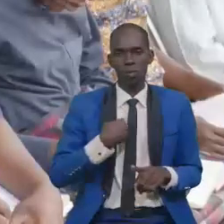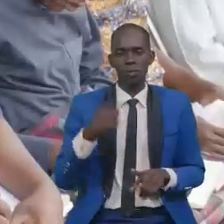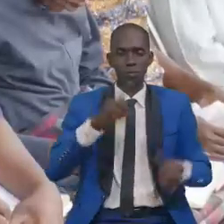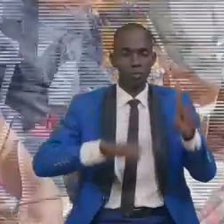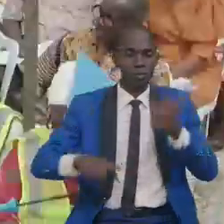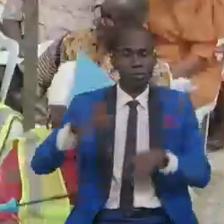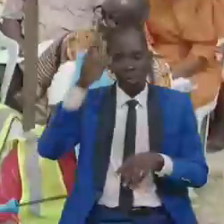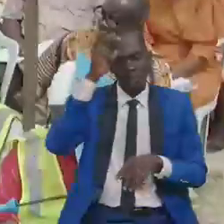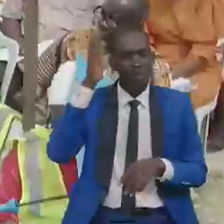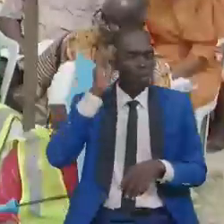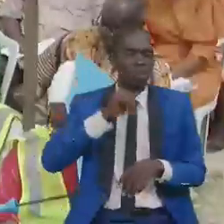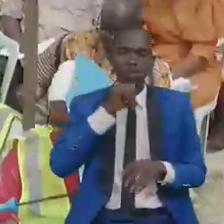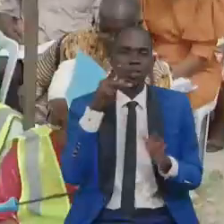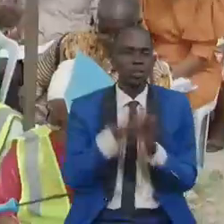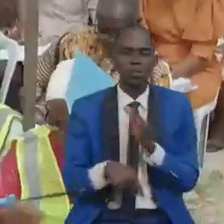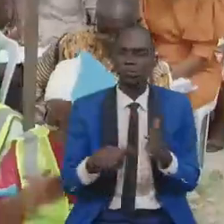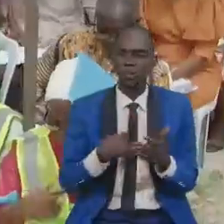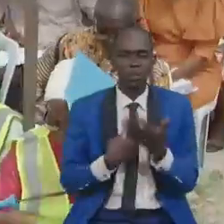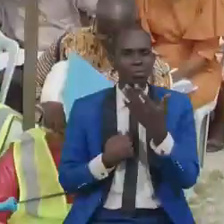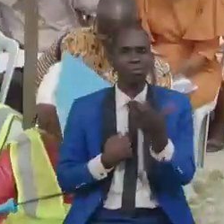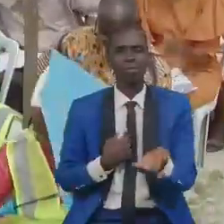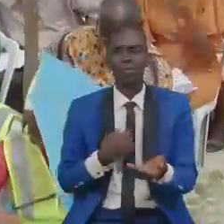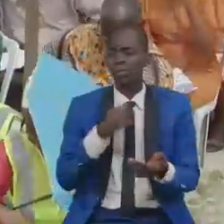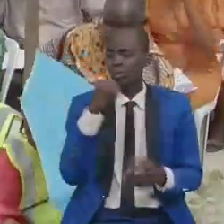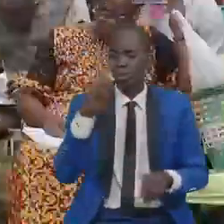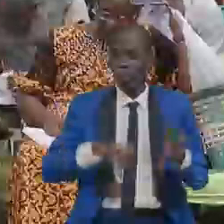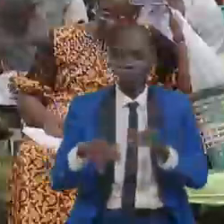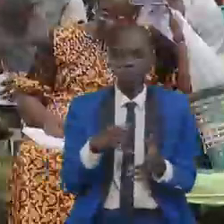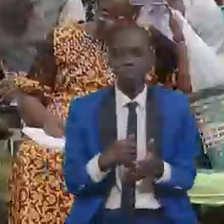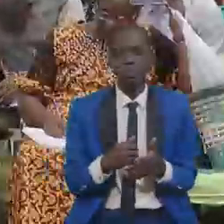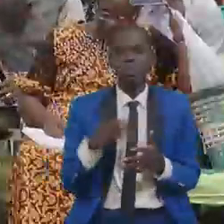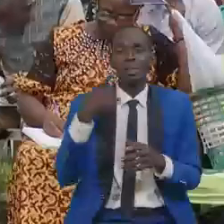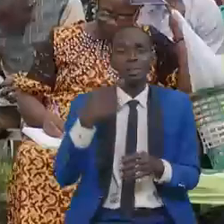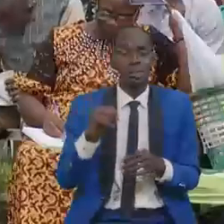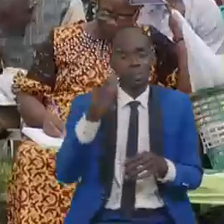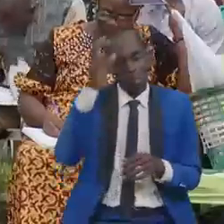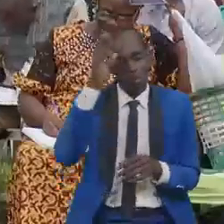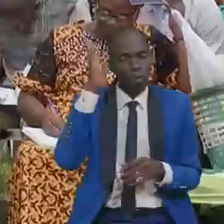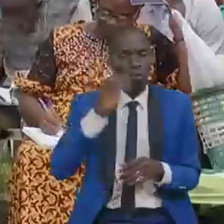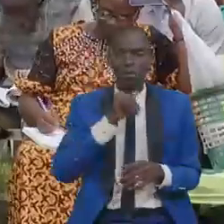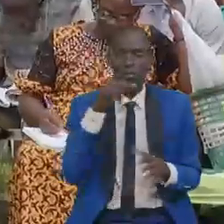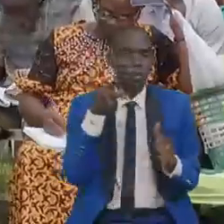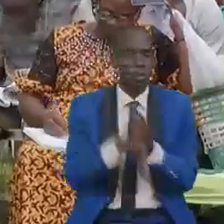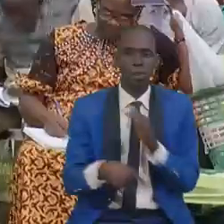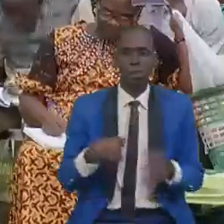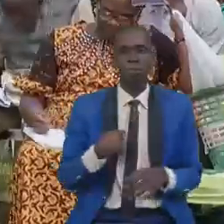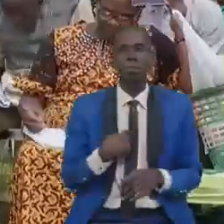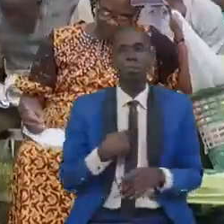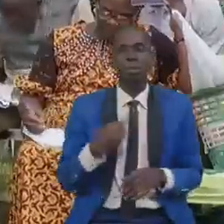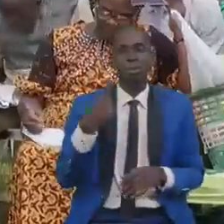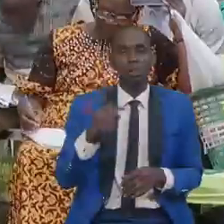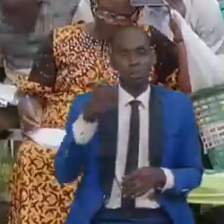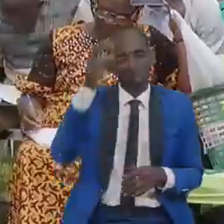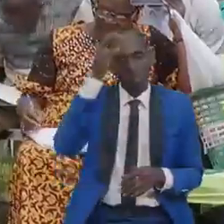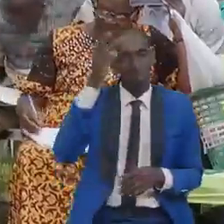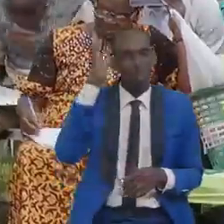me that's how you say your own they were not quite sure the program the